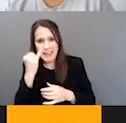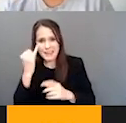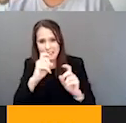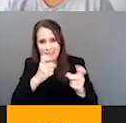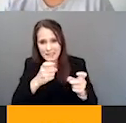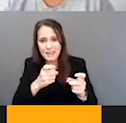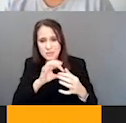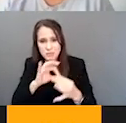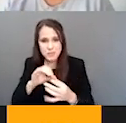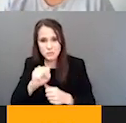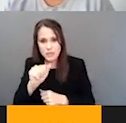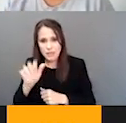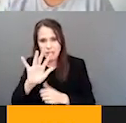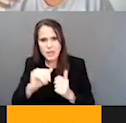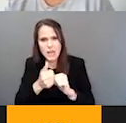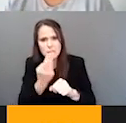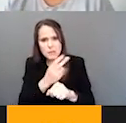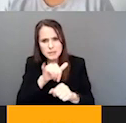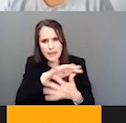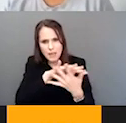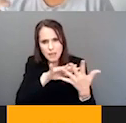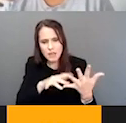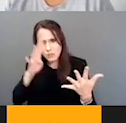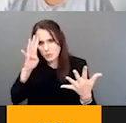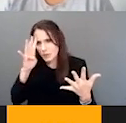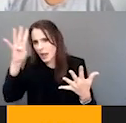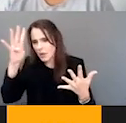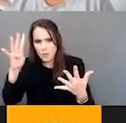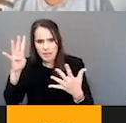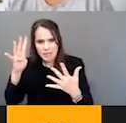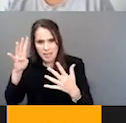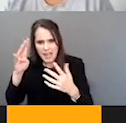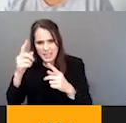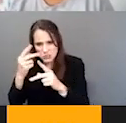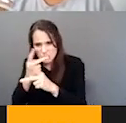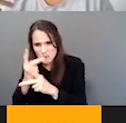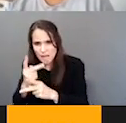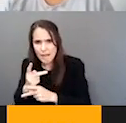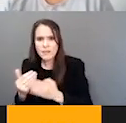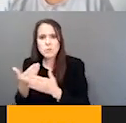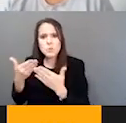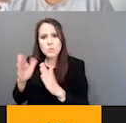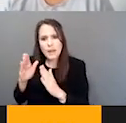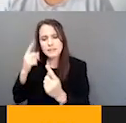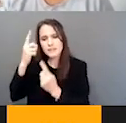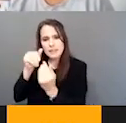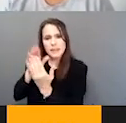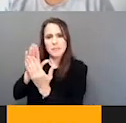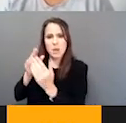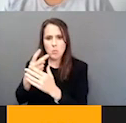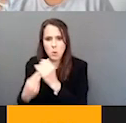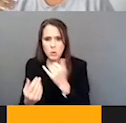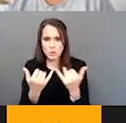can use these to come up with and derive new ways of thinking about both current